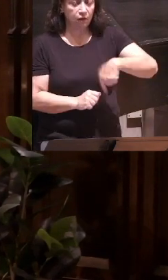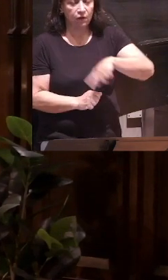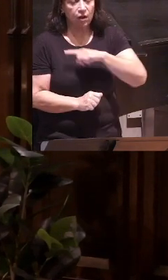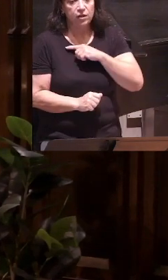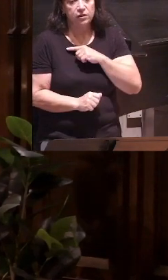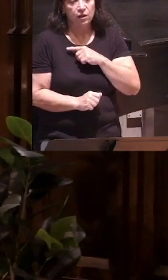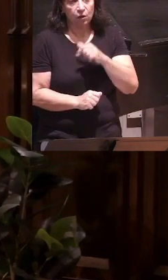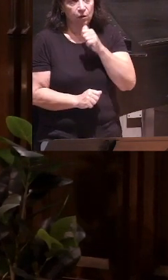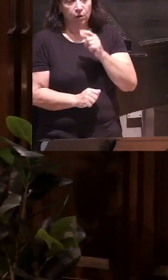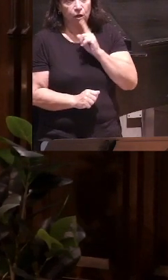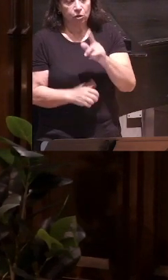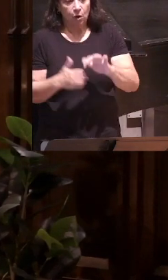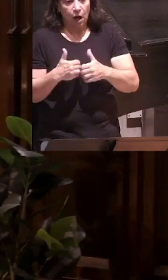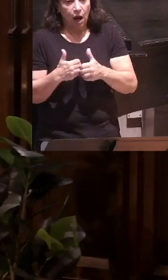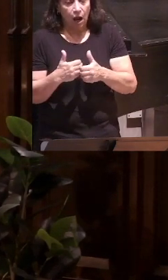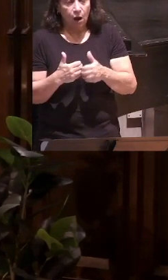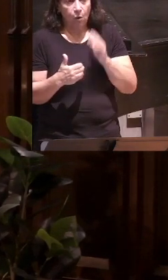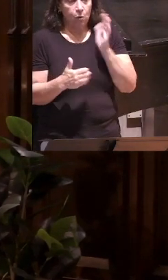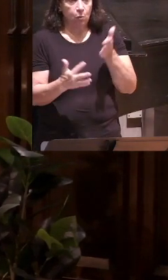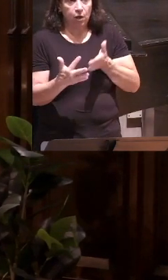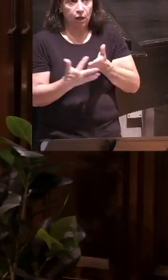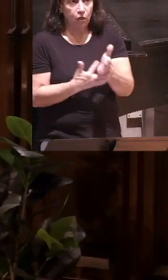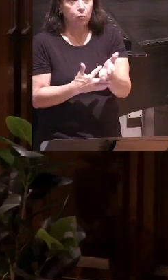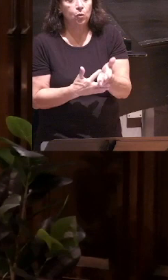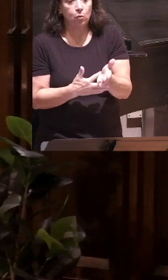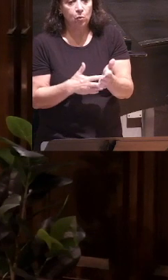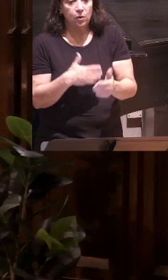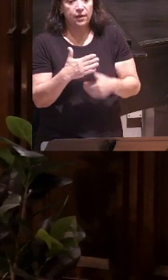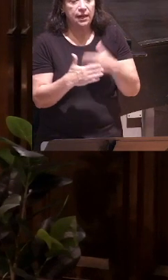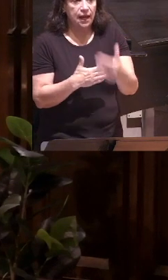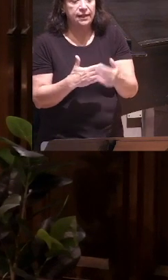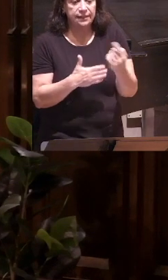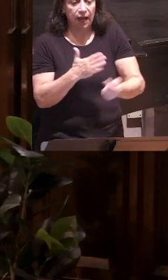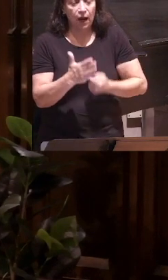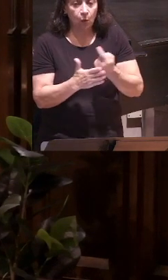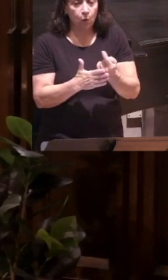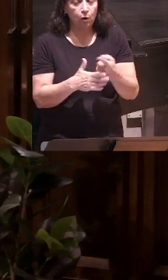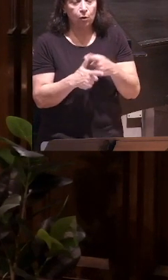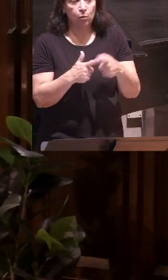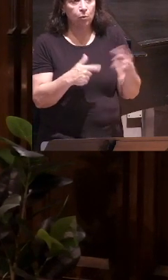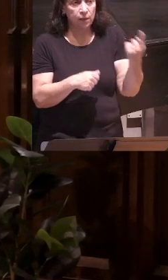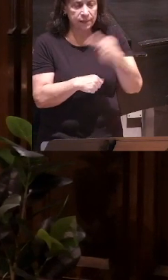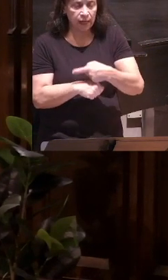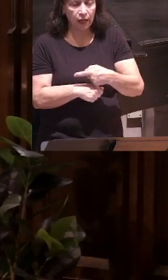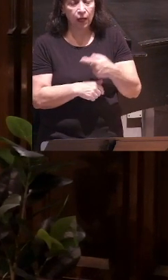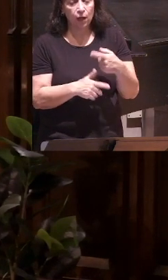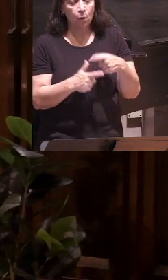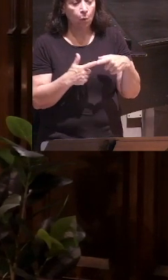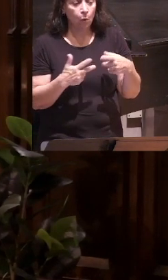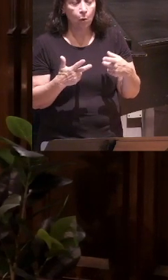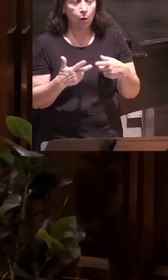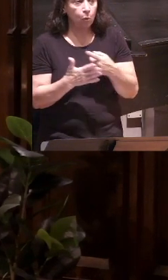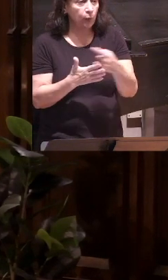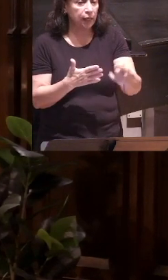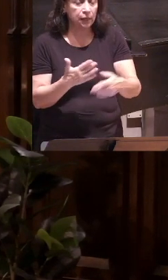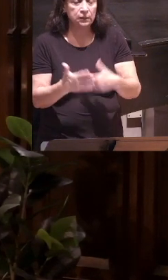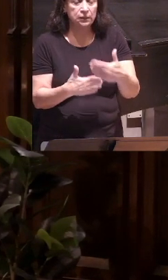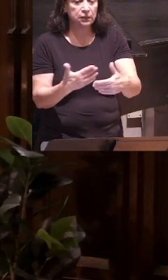who are not quite sure how we're going to get through the next hour or day or